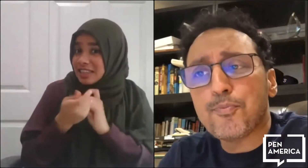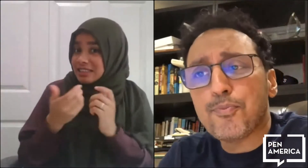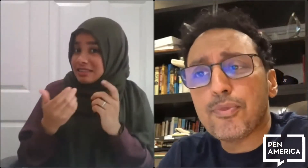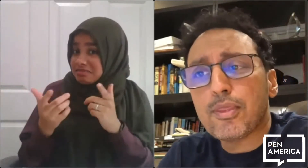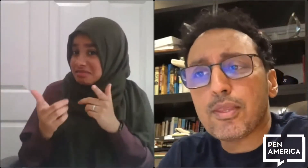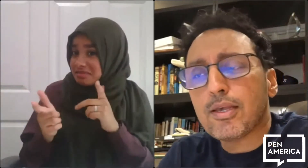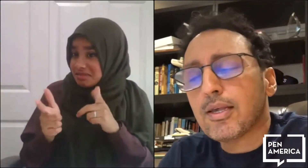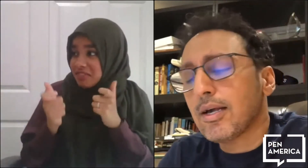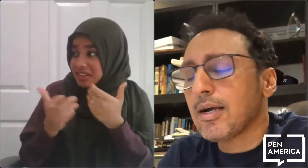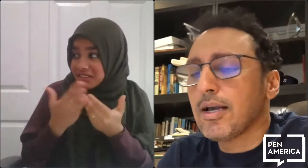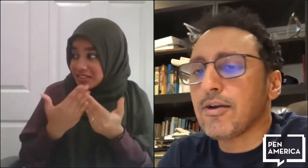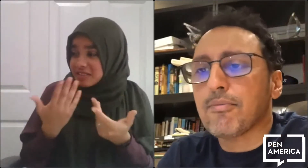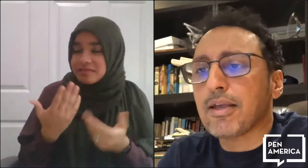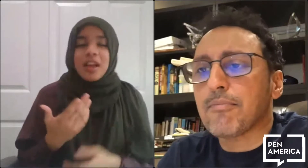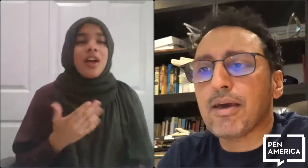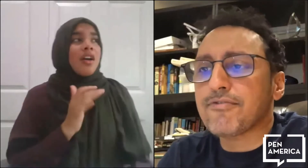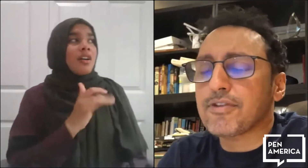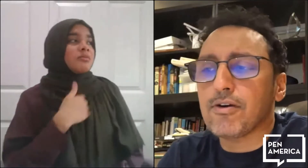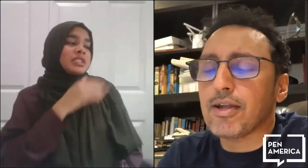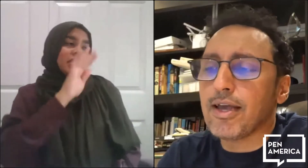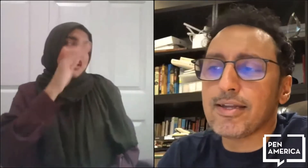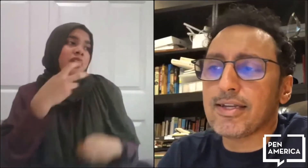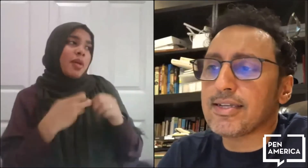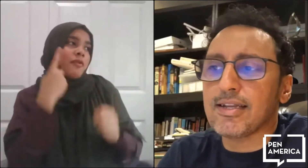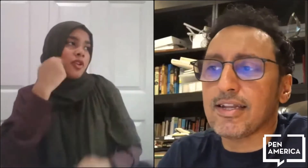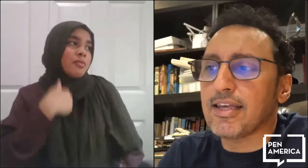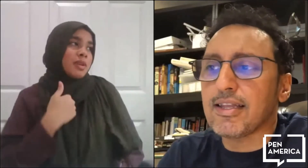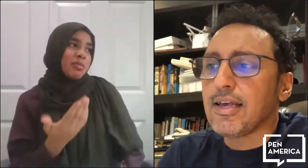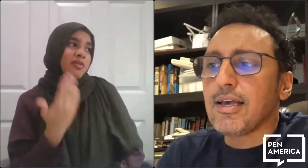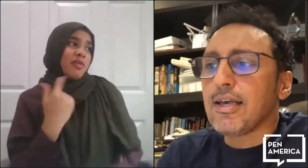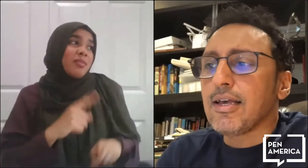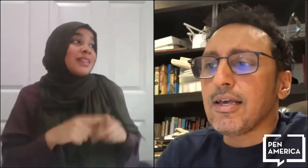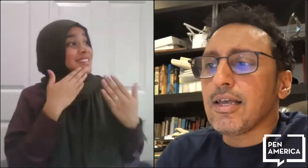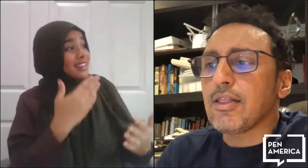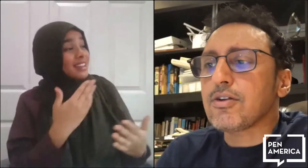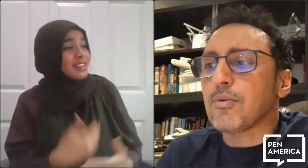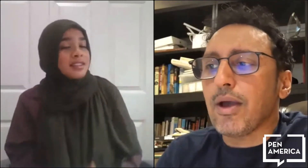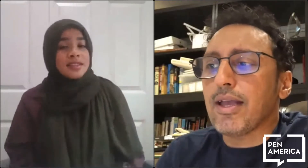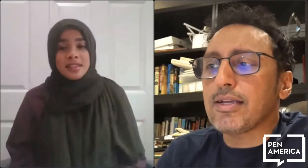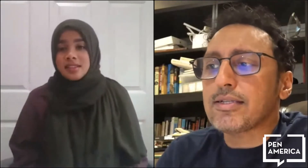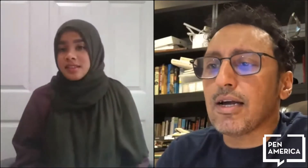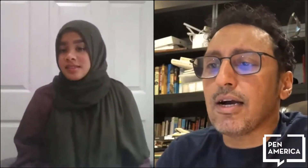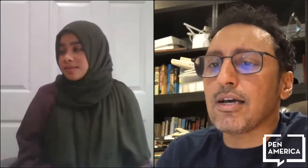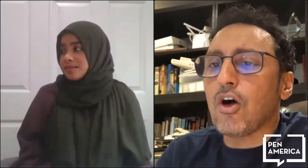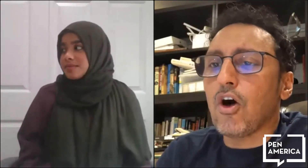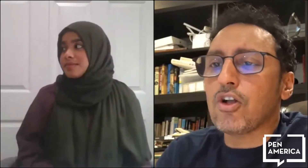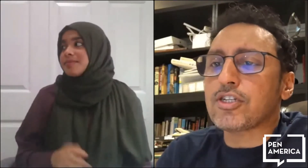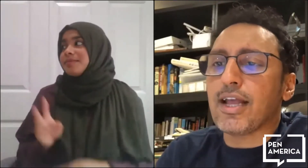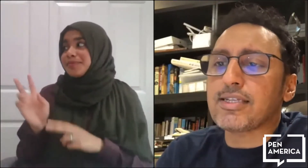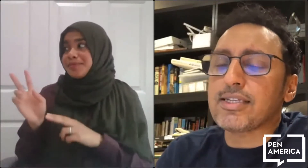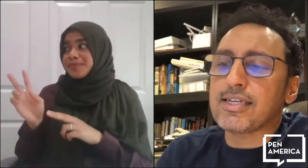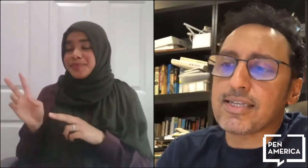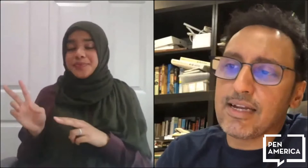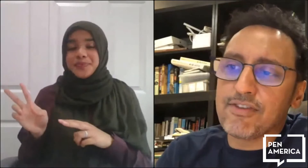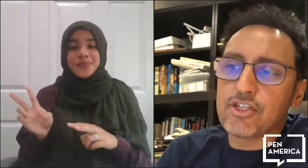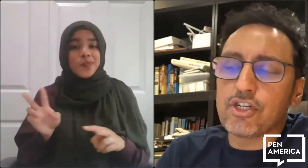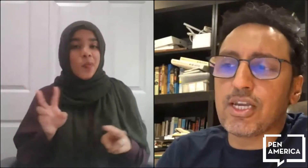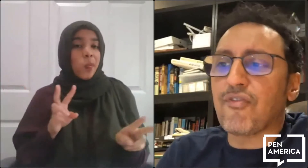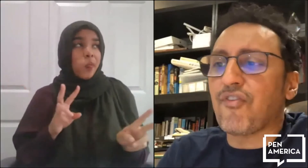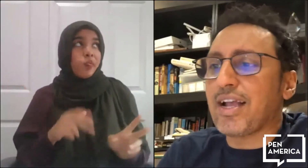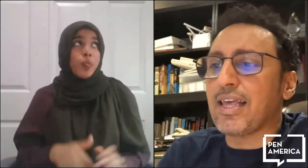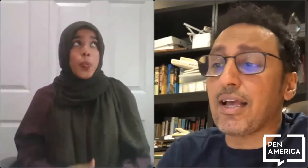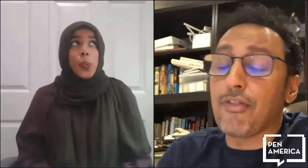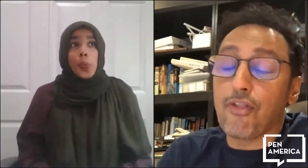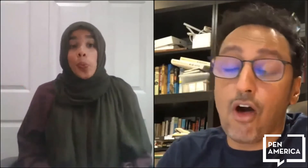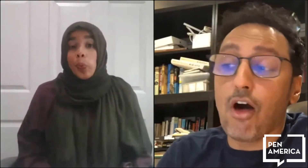you. I heard my combative tone. I hadn't intended it. He looked away, his tongue lodged against the inside of his